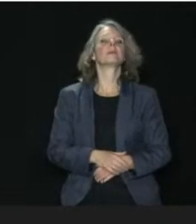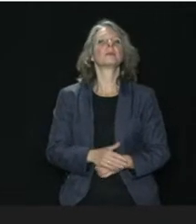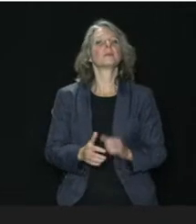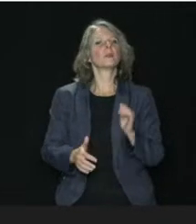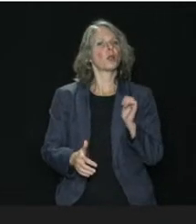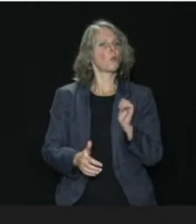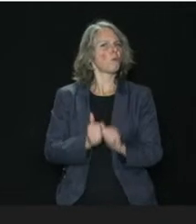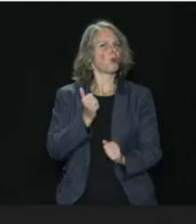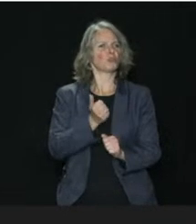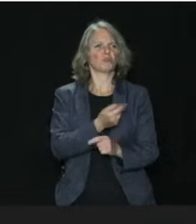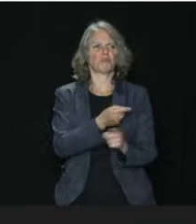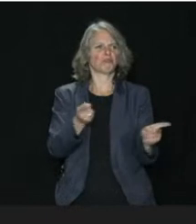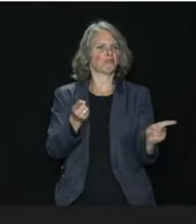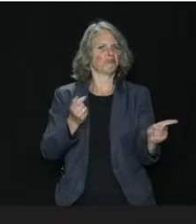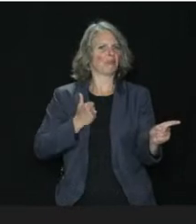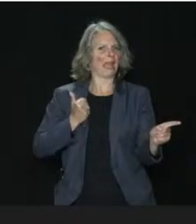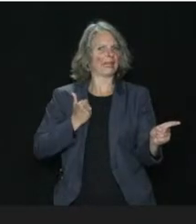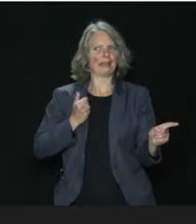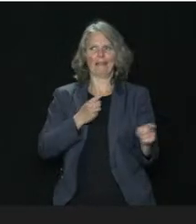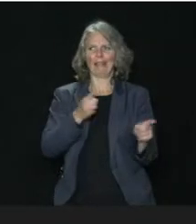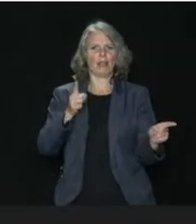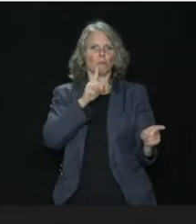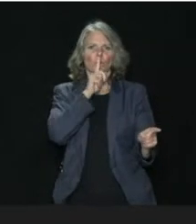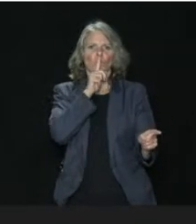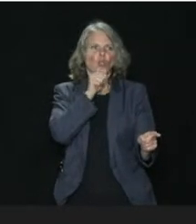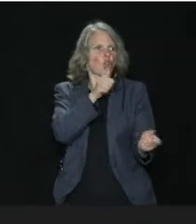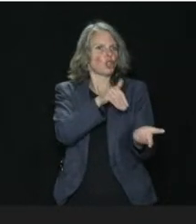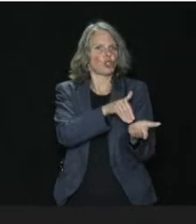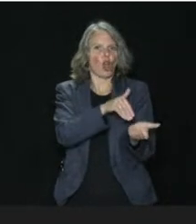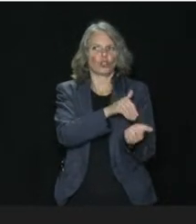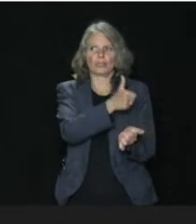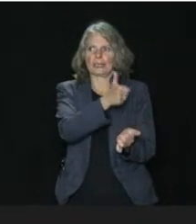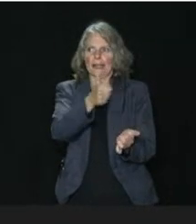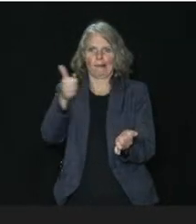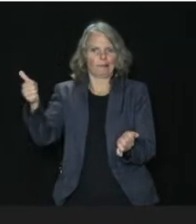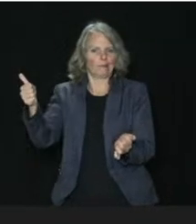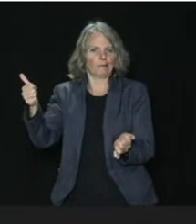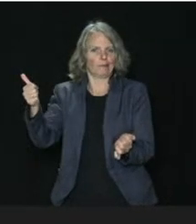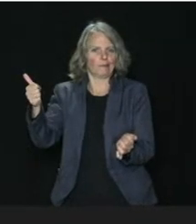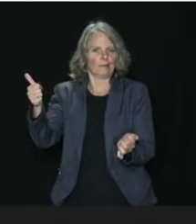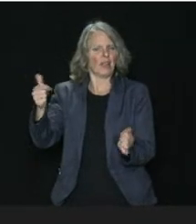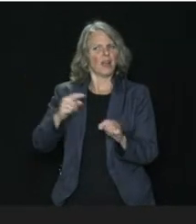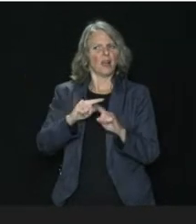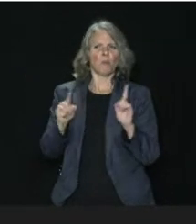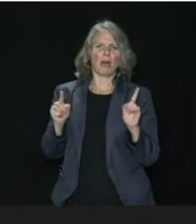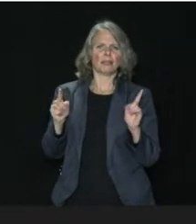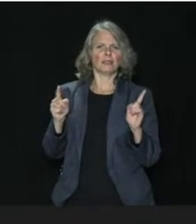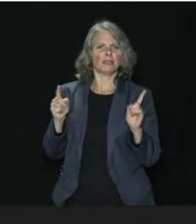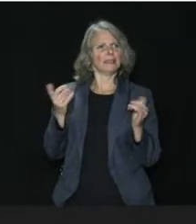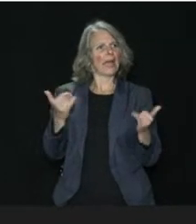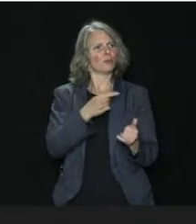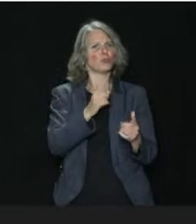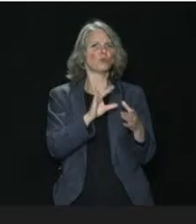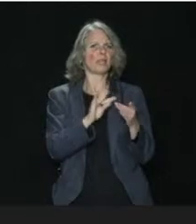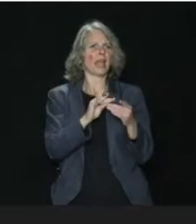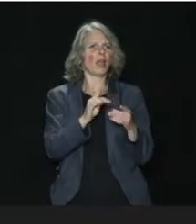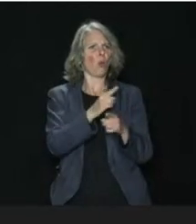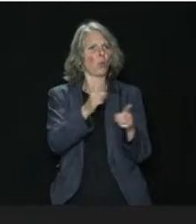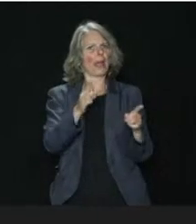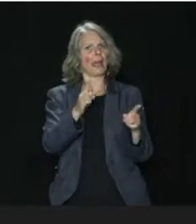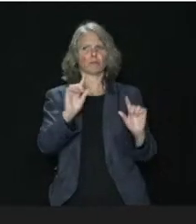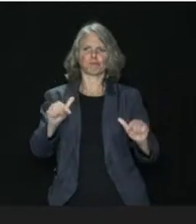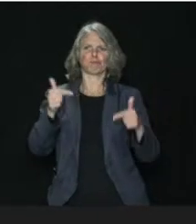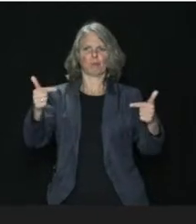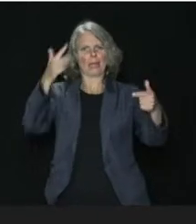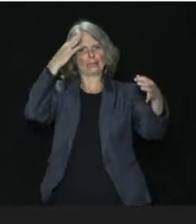care experts, but now what we're being asked to is that these non-experts decide for themselves